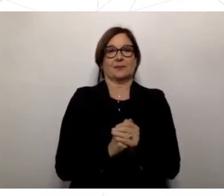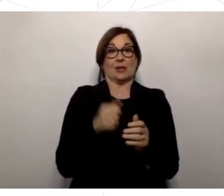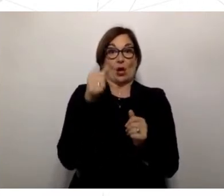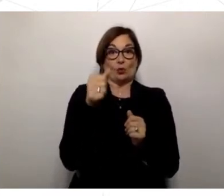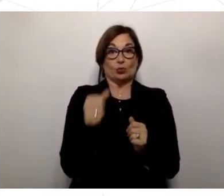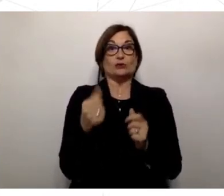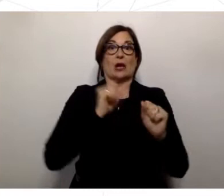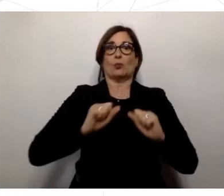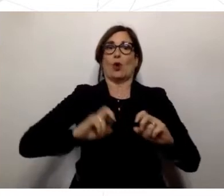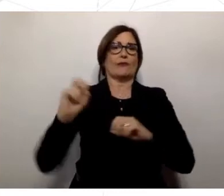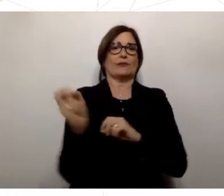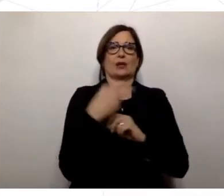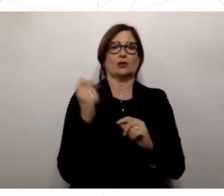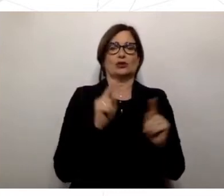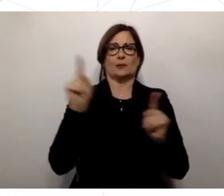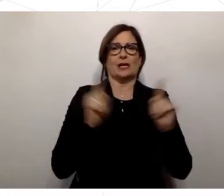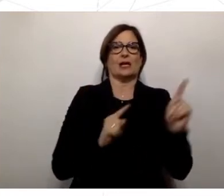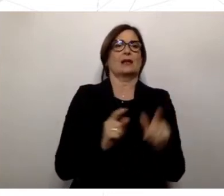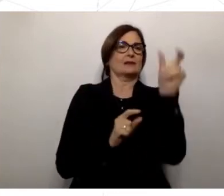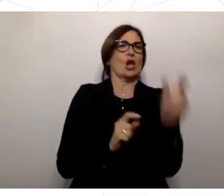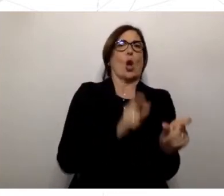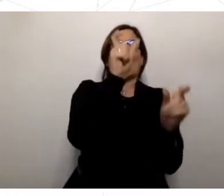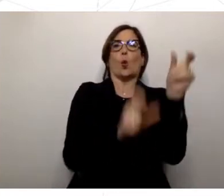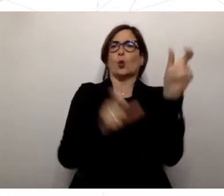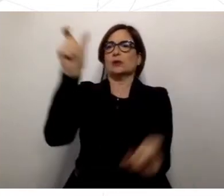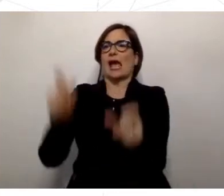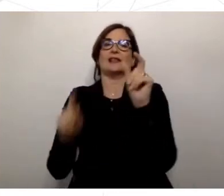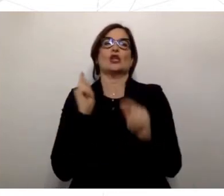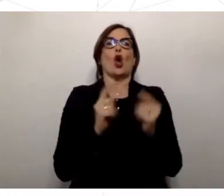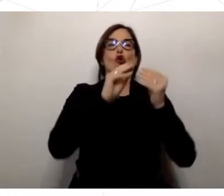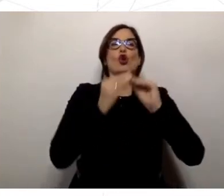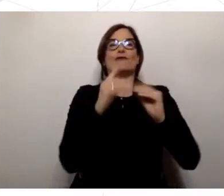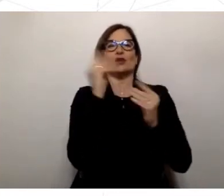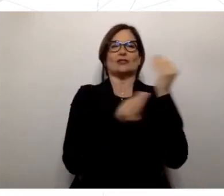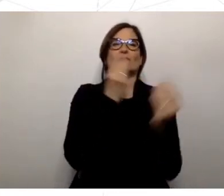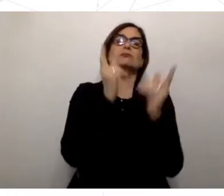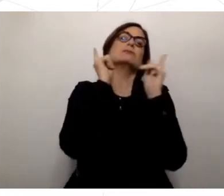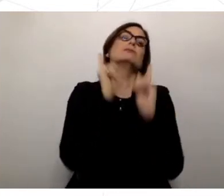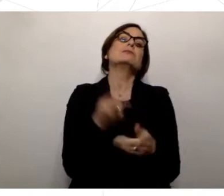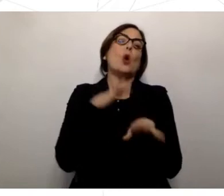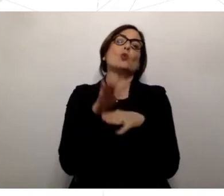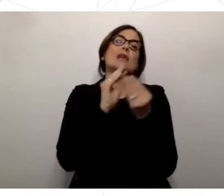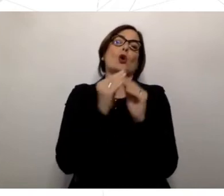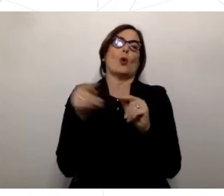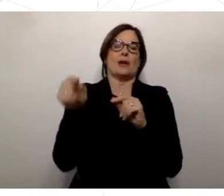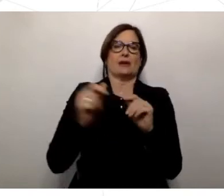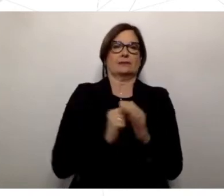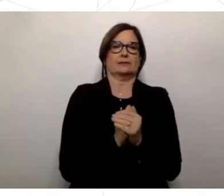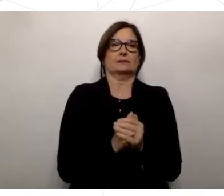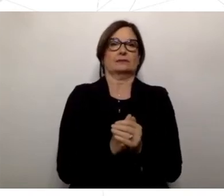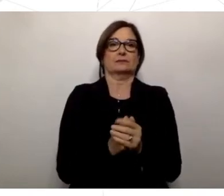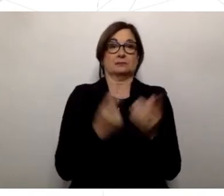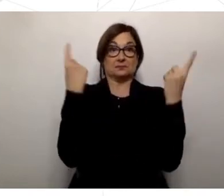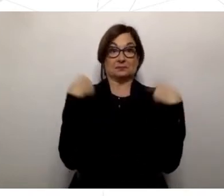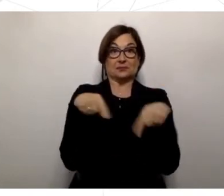move quickly between different users or different game setups, depending on how you're using the device. So in this case, I've